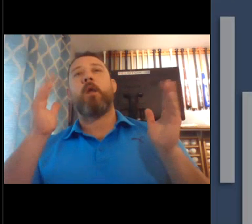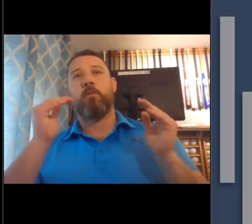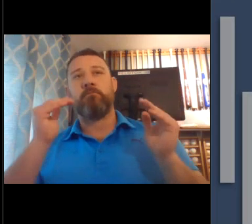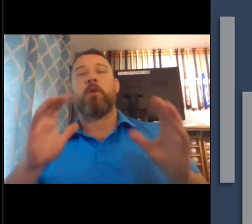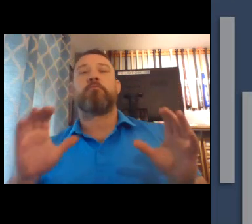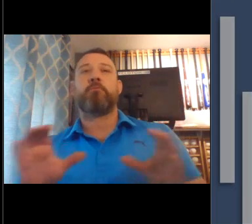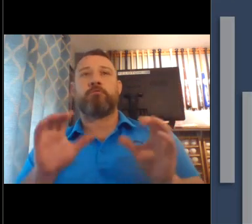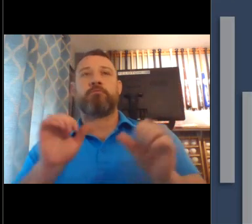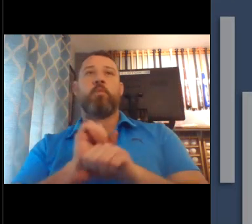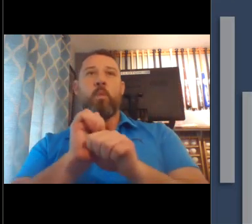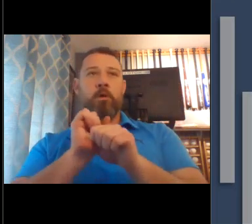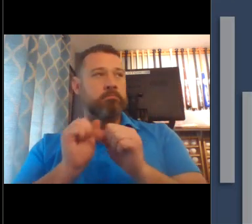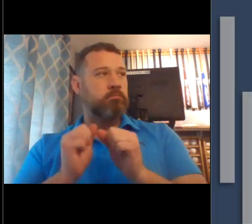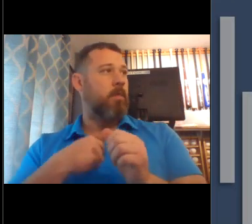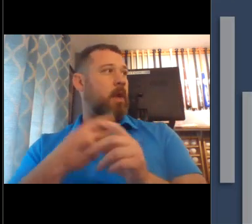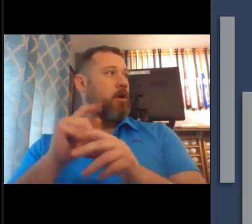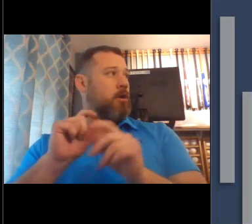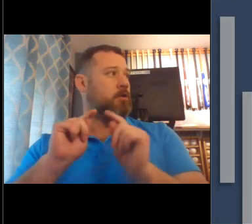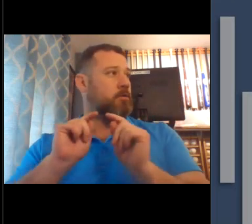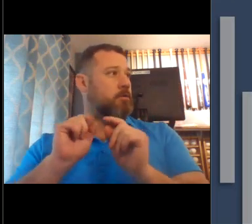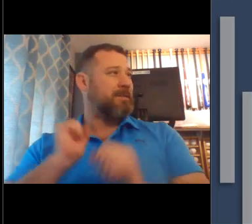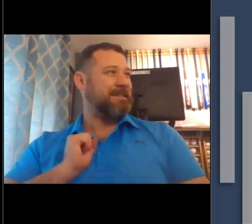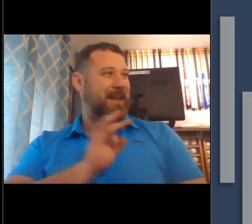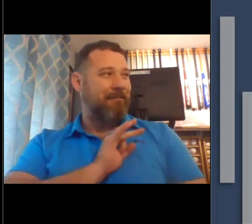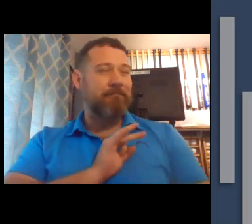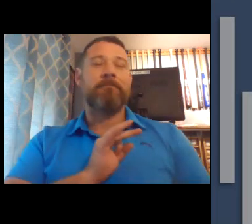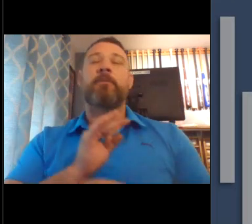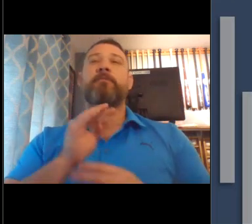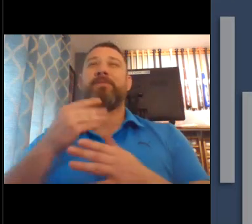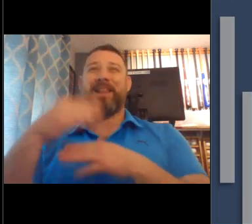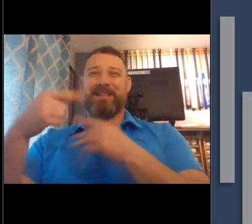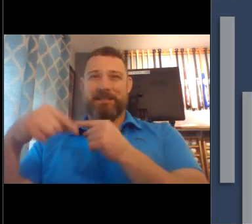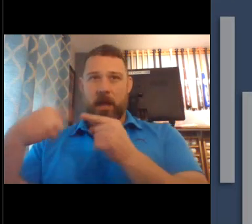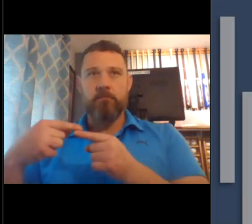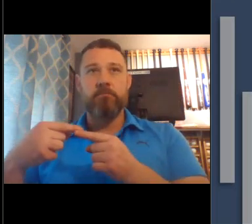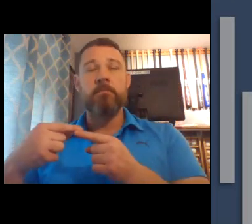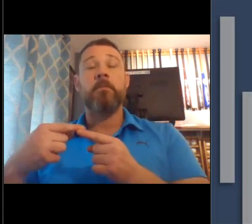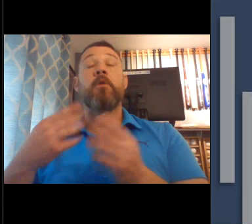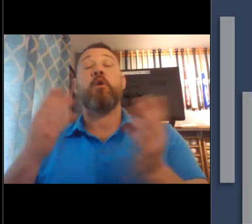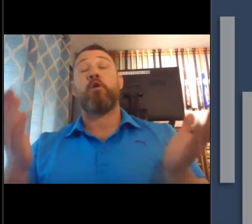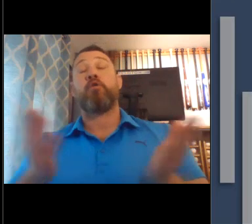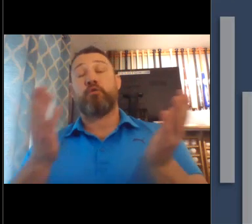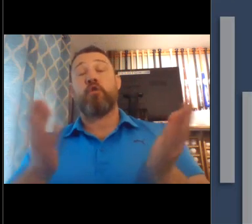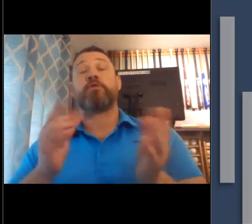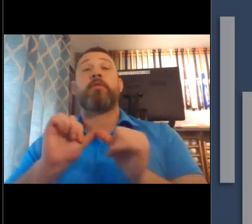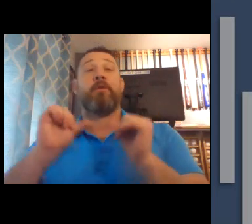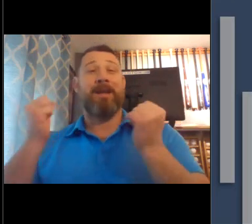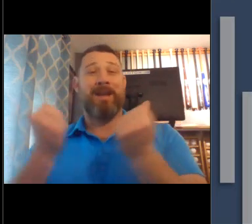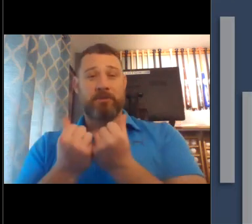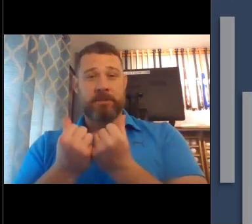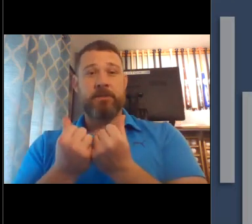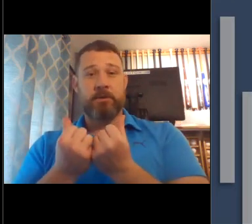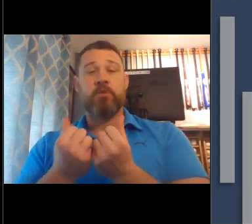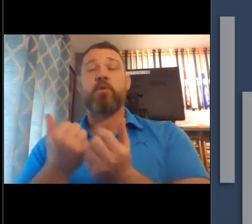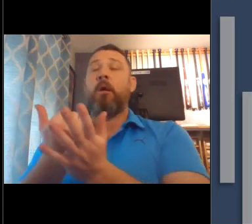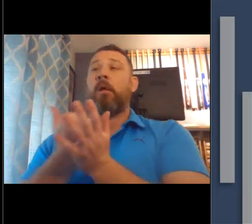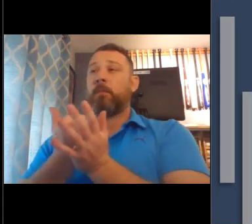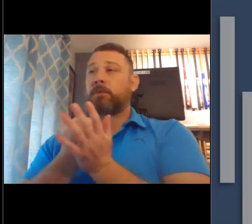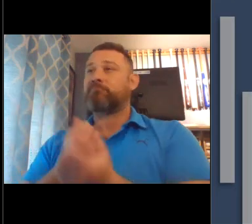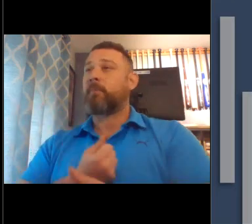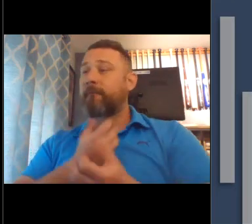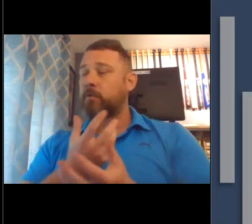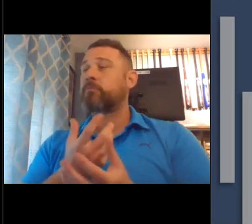staff to prepare for Cycle 7. I also want to encourage those agencies and others to help us in our efforts to